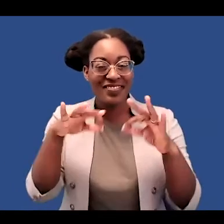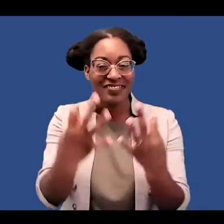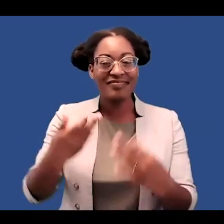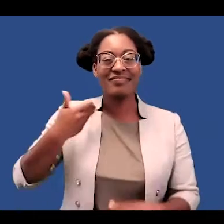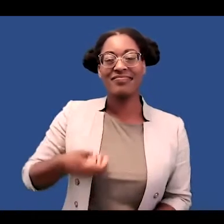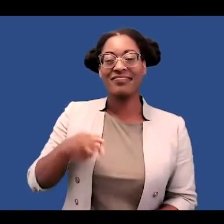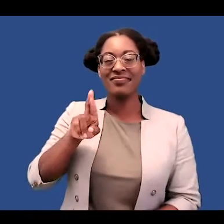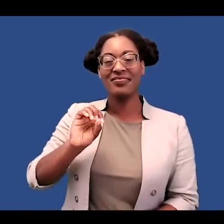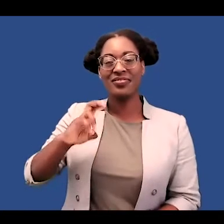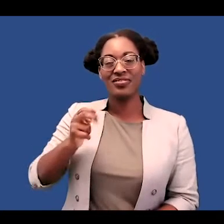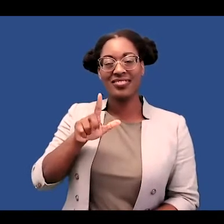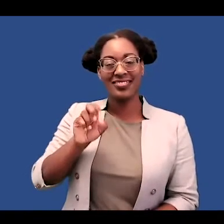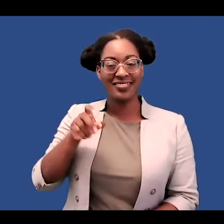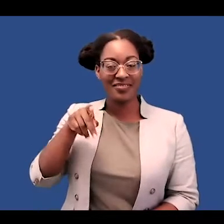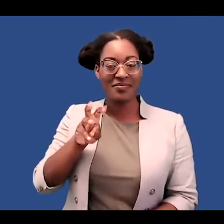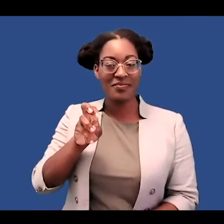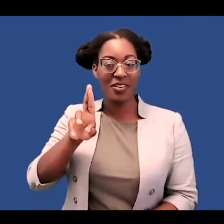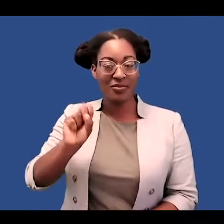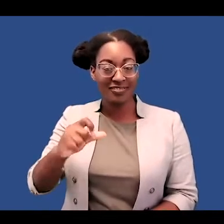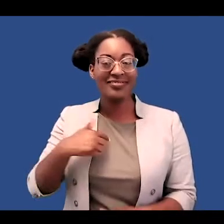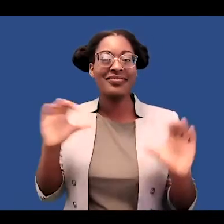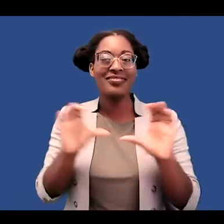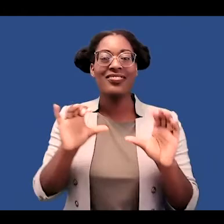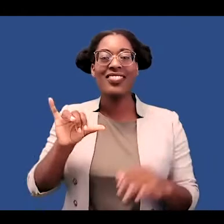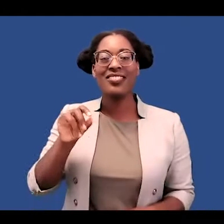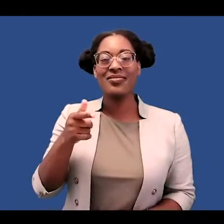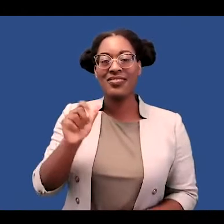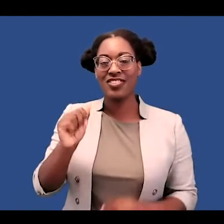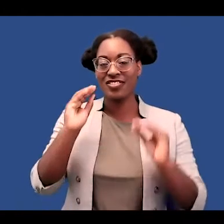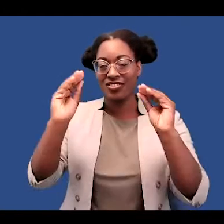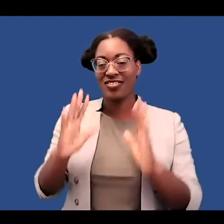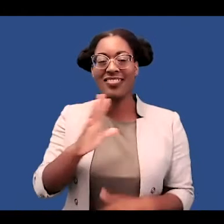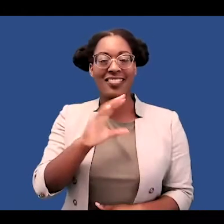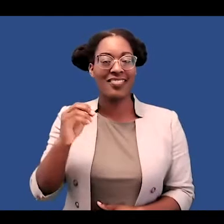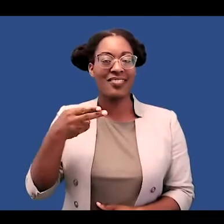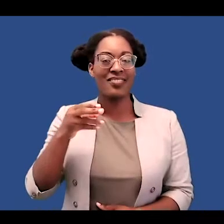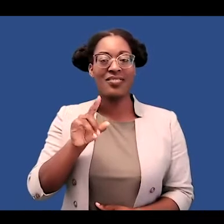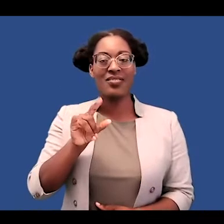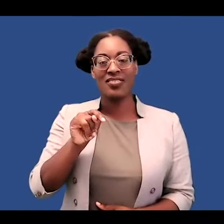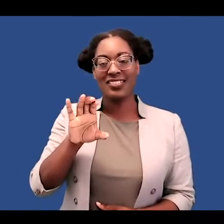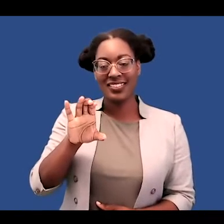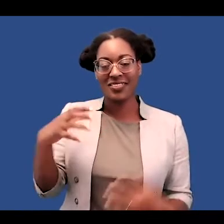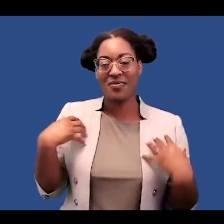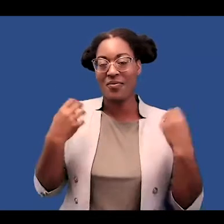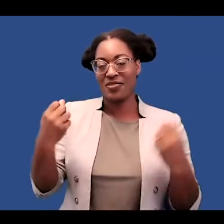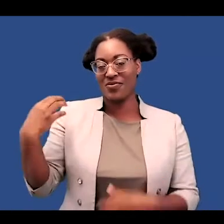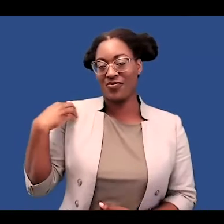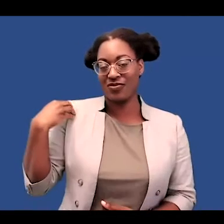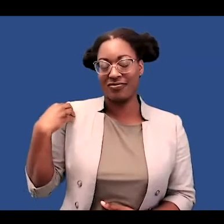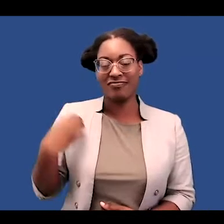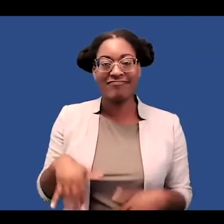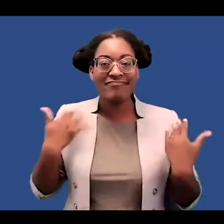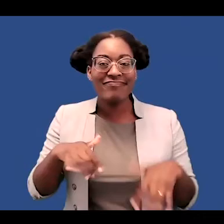Greetings, family. My name is Rochelle Powers. I am a certified yoga instructor as well as a holistic wellness coach. I am so honored